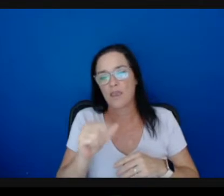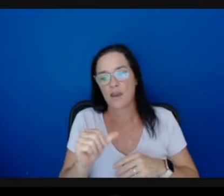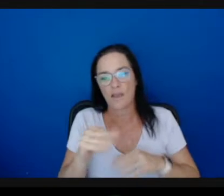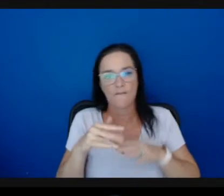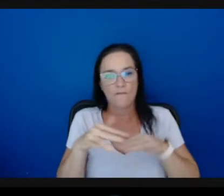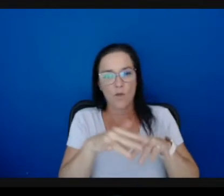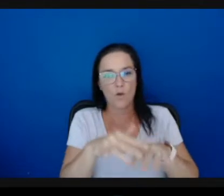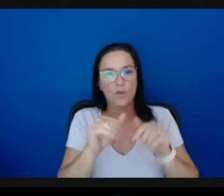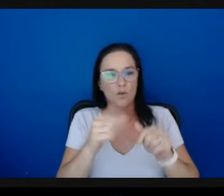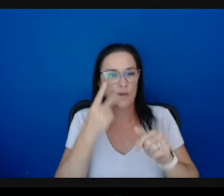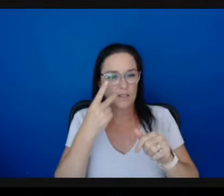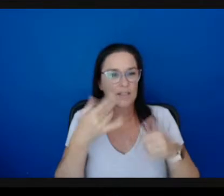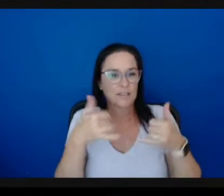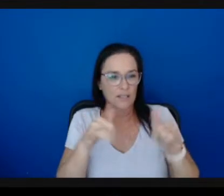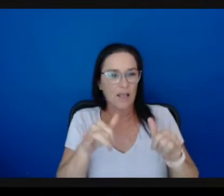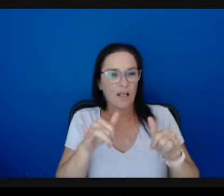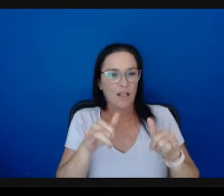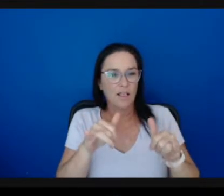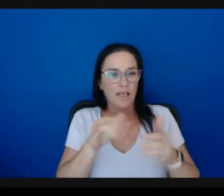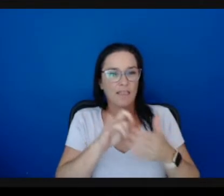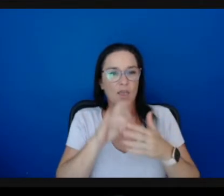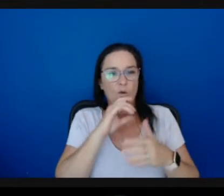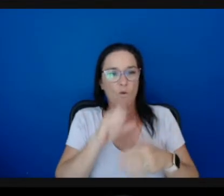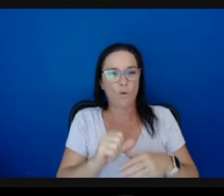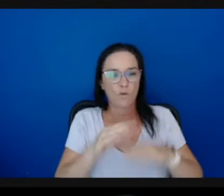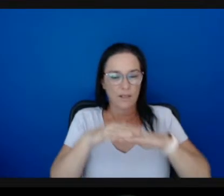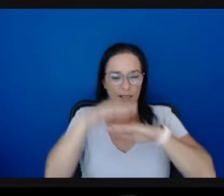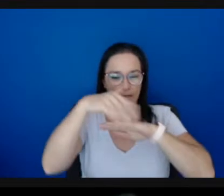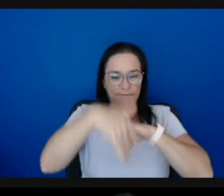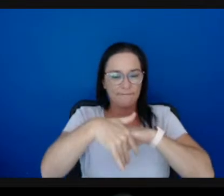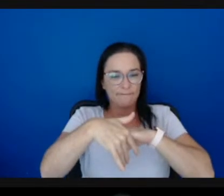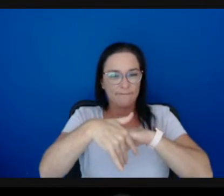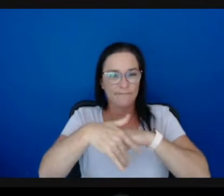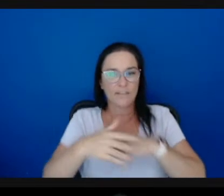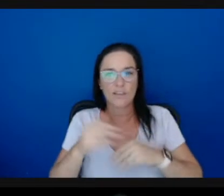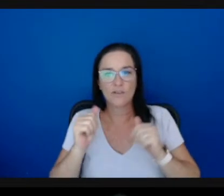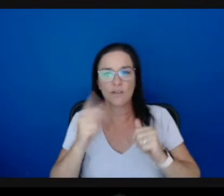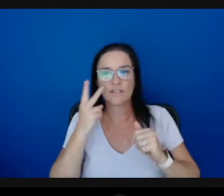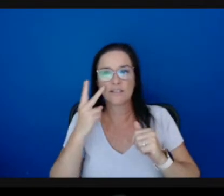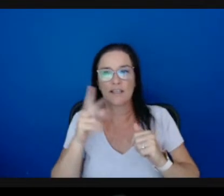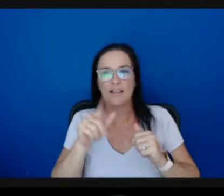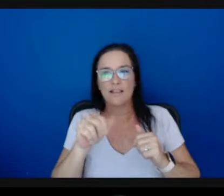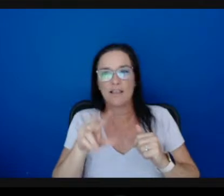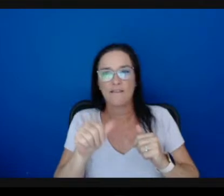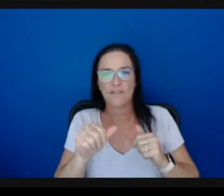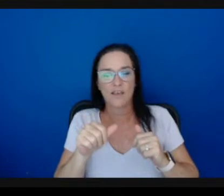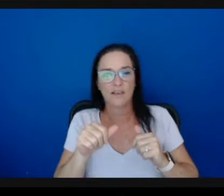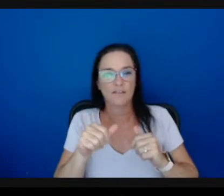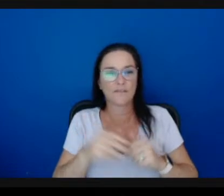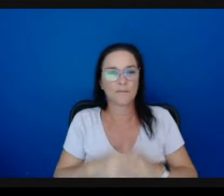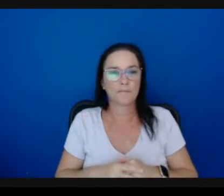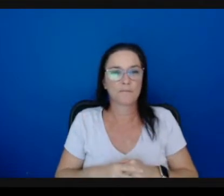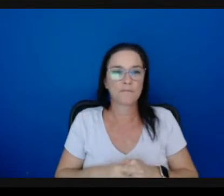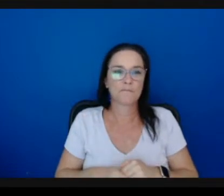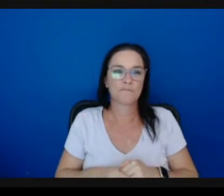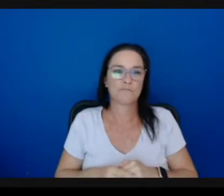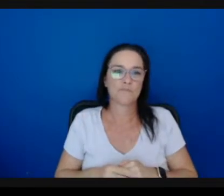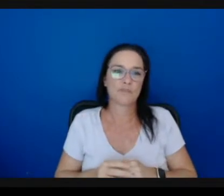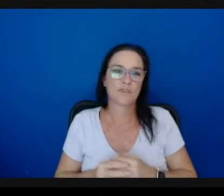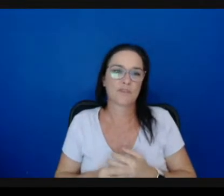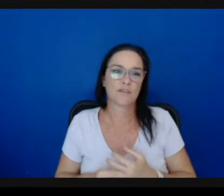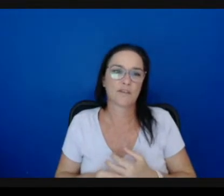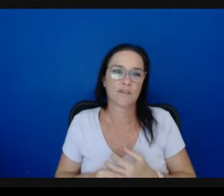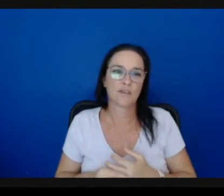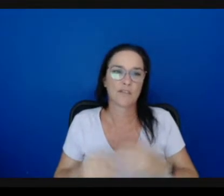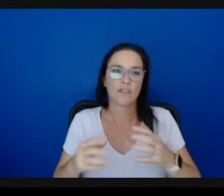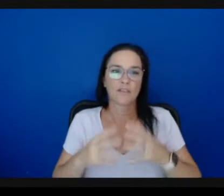Red Road area, you can see that old sea cliff and see the lava delta down below. So this is what happened. There's a